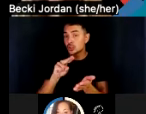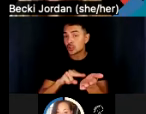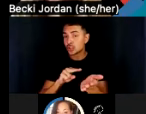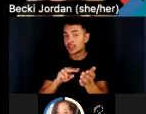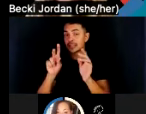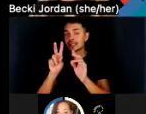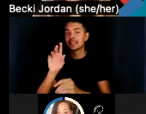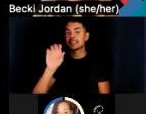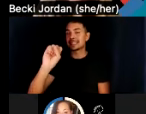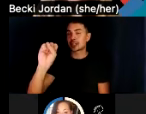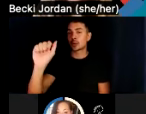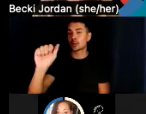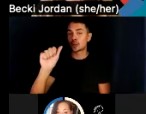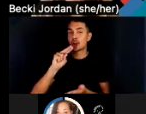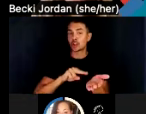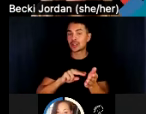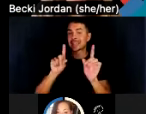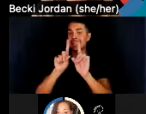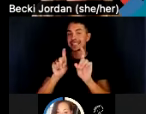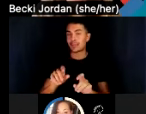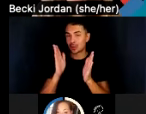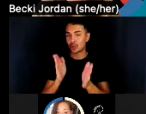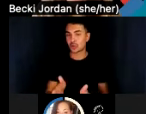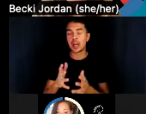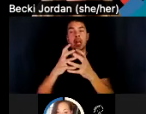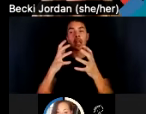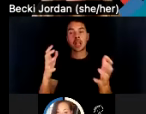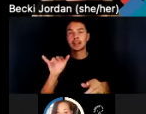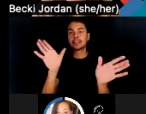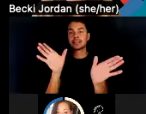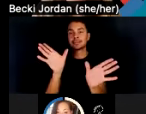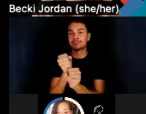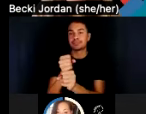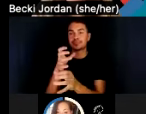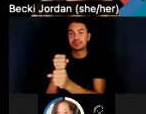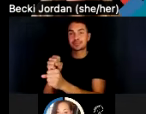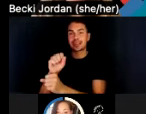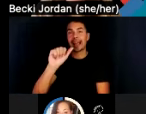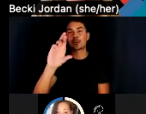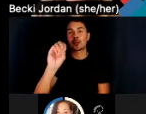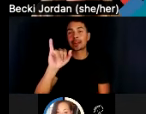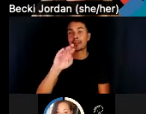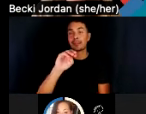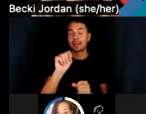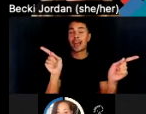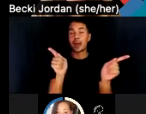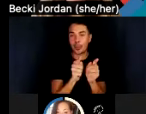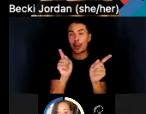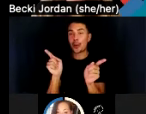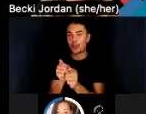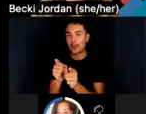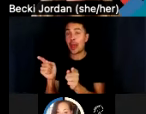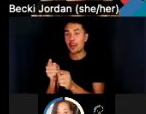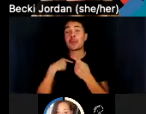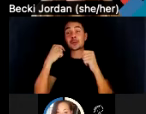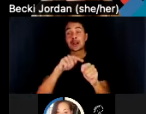examiner. We'll talk about that, but there's a lot of acronyms also involved with SART teams. So I will try to